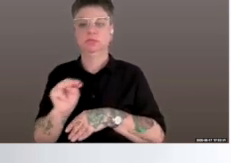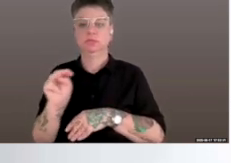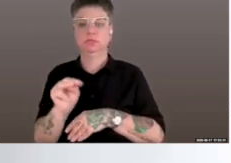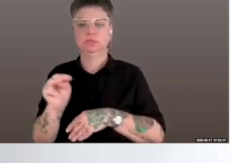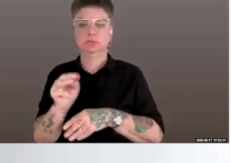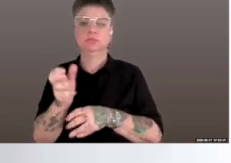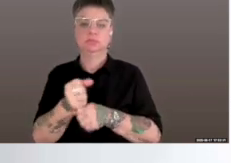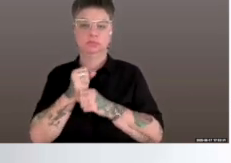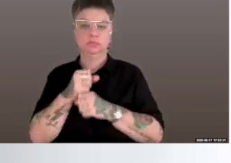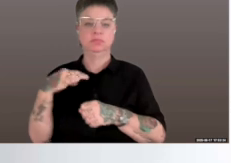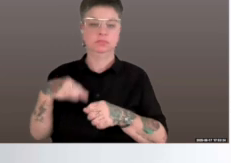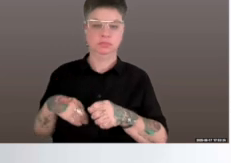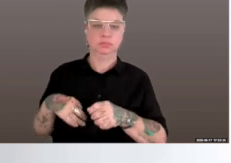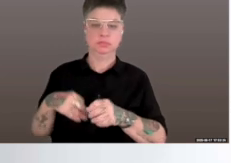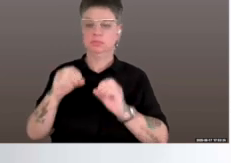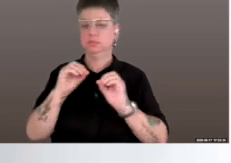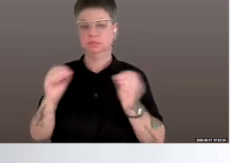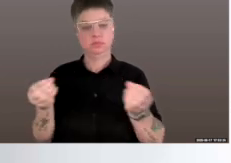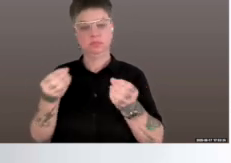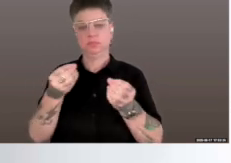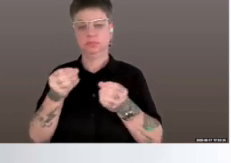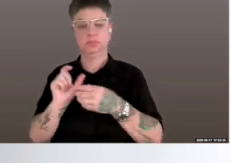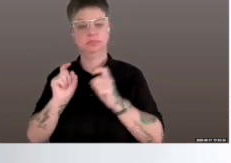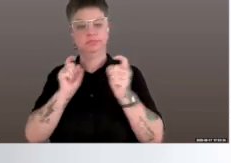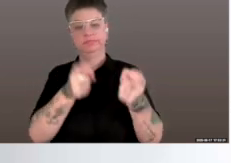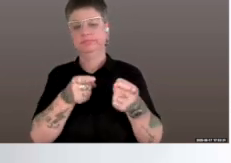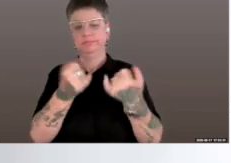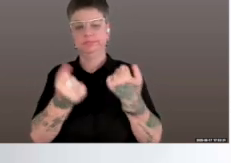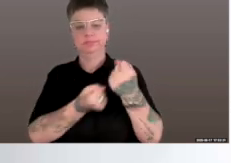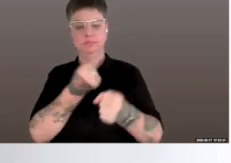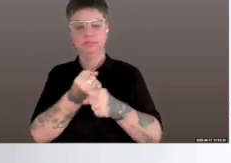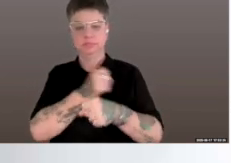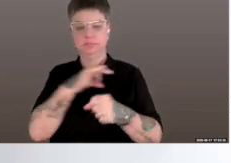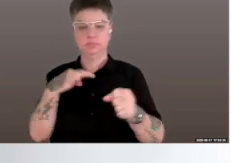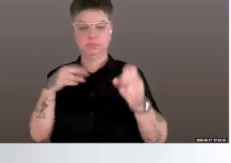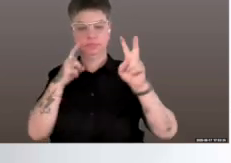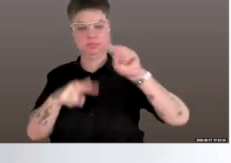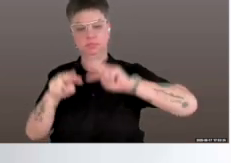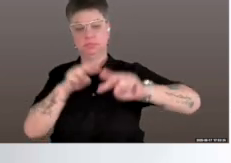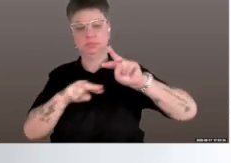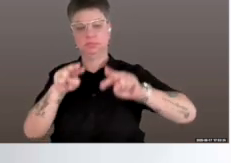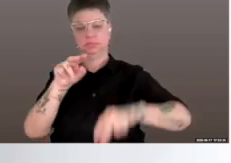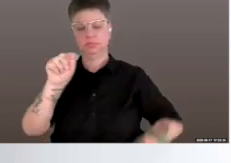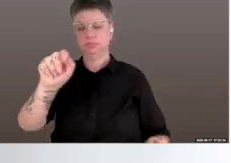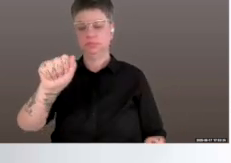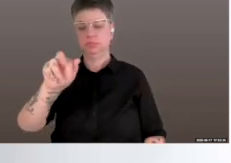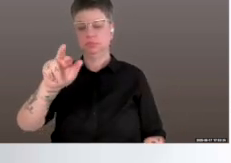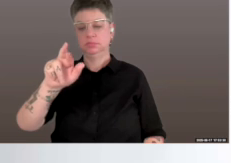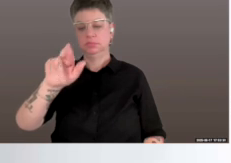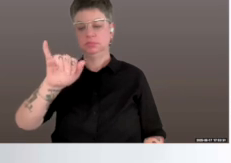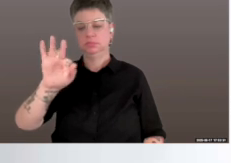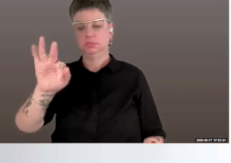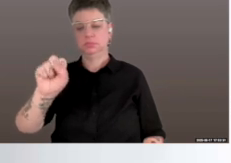CAL-ITP is a joint project between Caltrans, California's Department of Transportation, and the California State